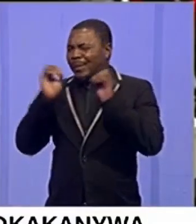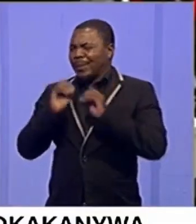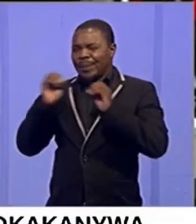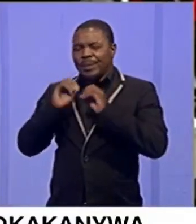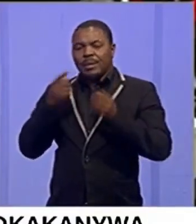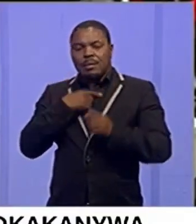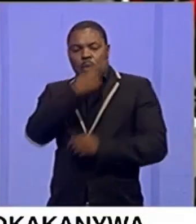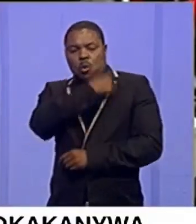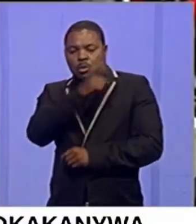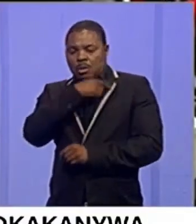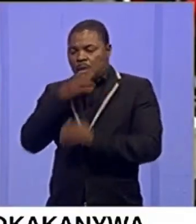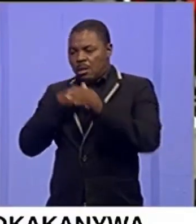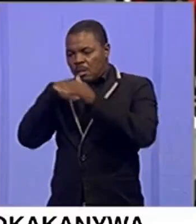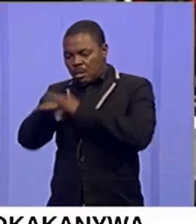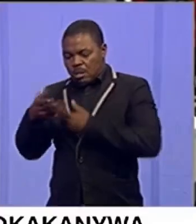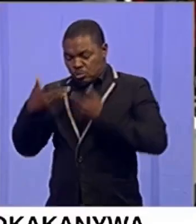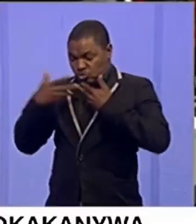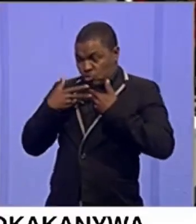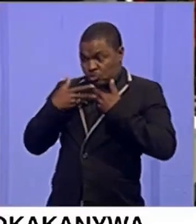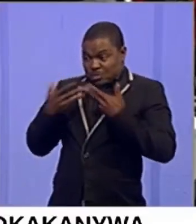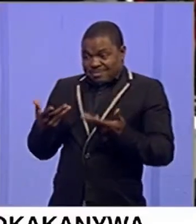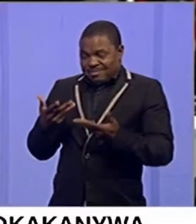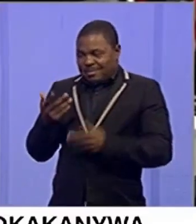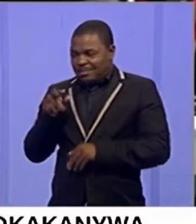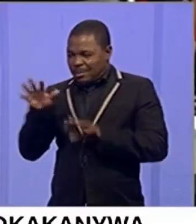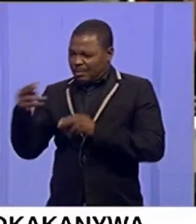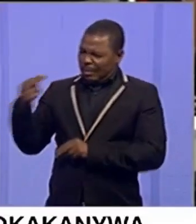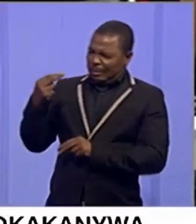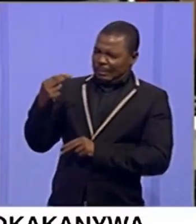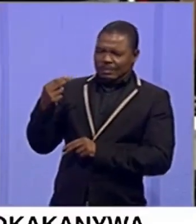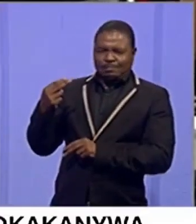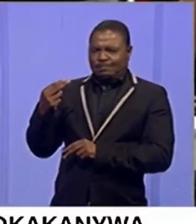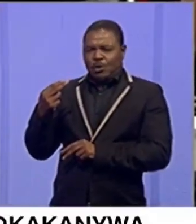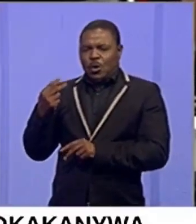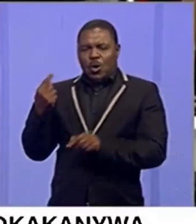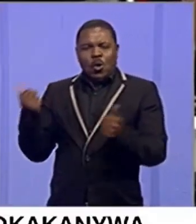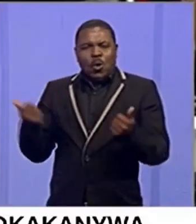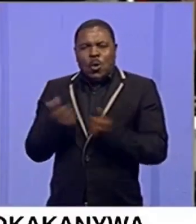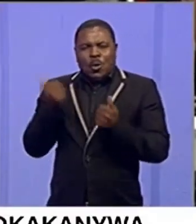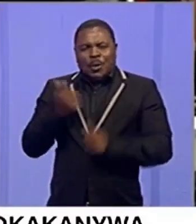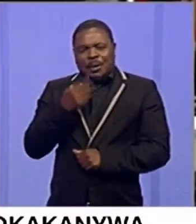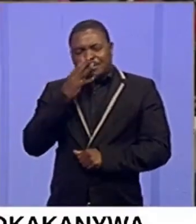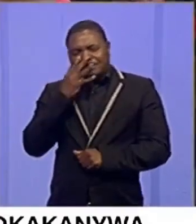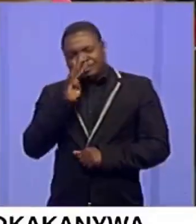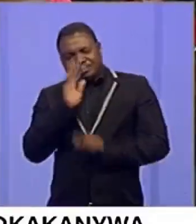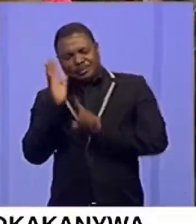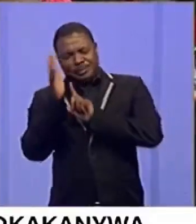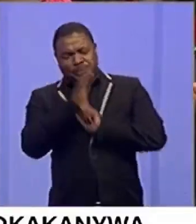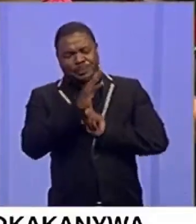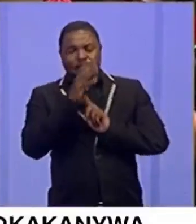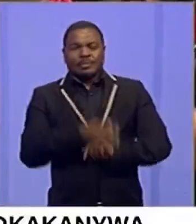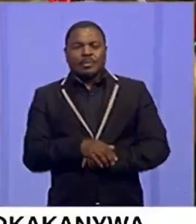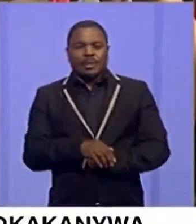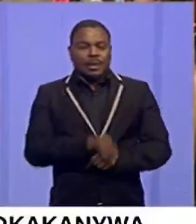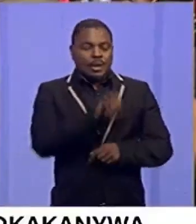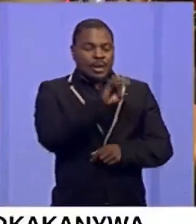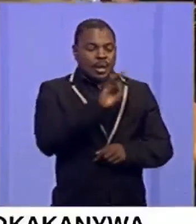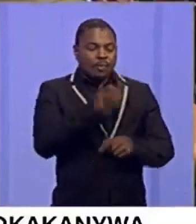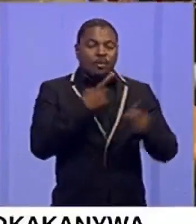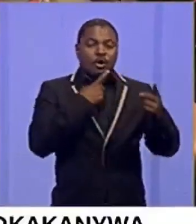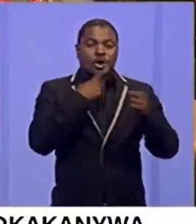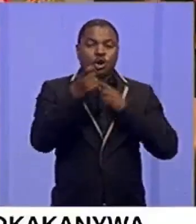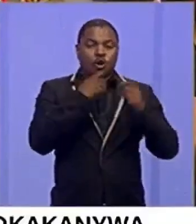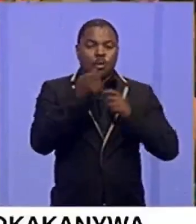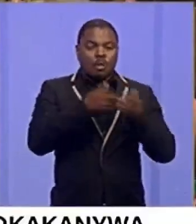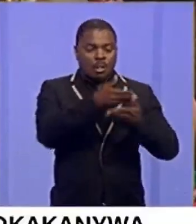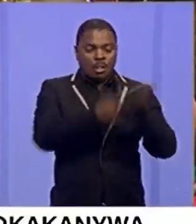go to a hospital looking like me, that is already something that people are undermining you about. EFF e fana ka lengwalo la yona